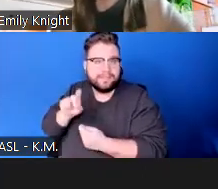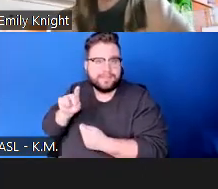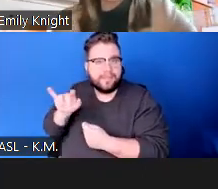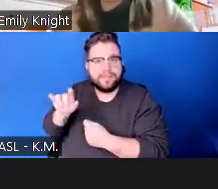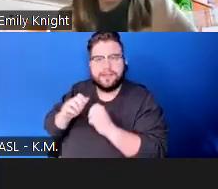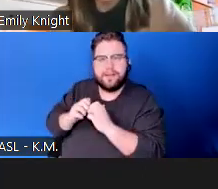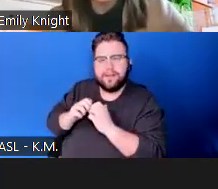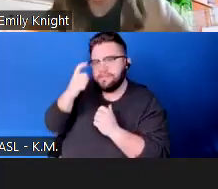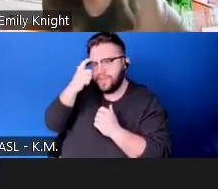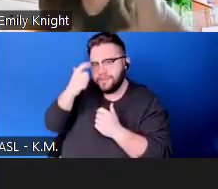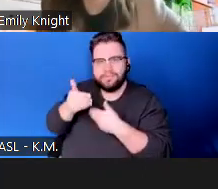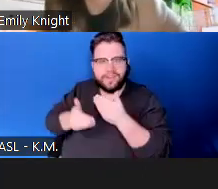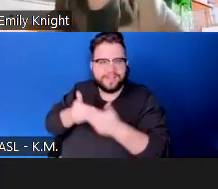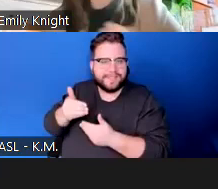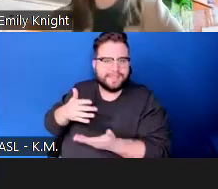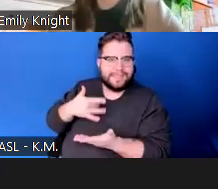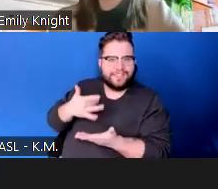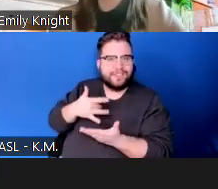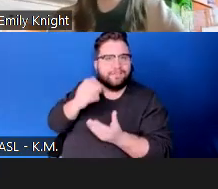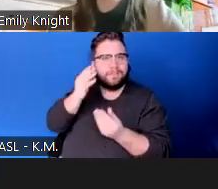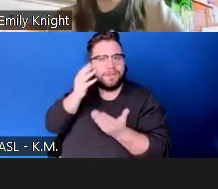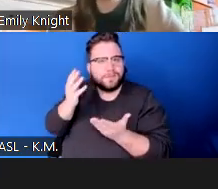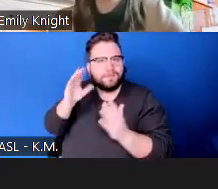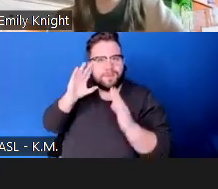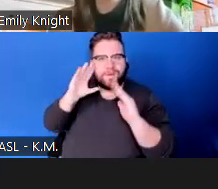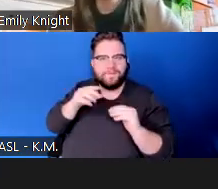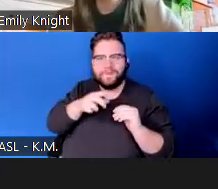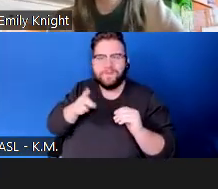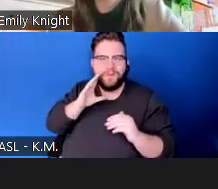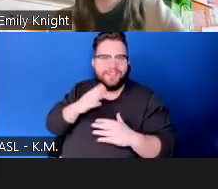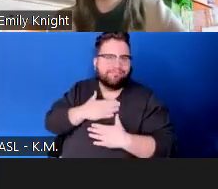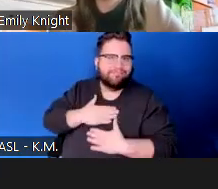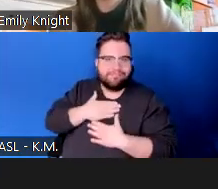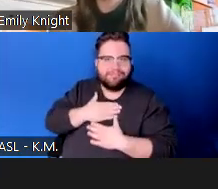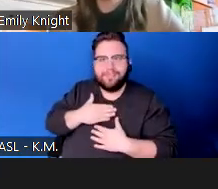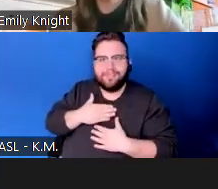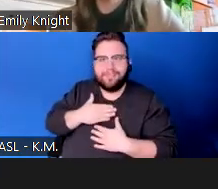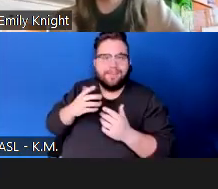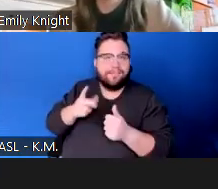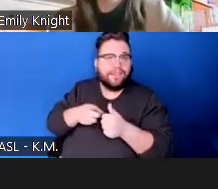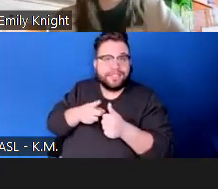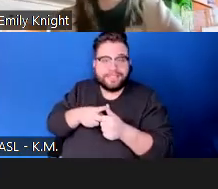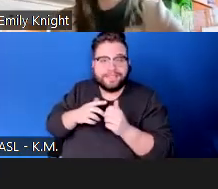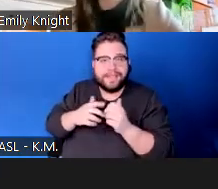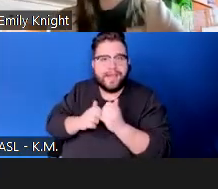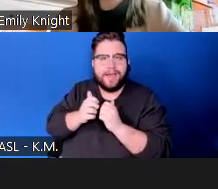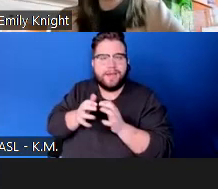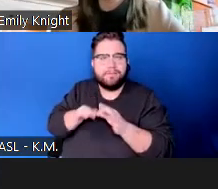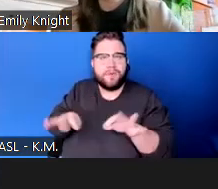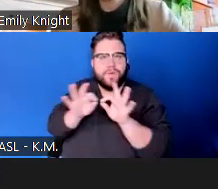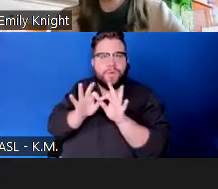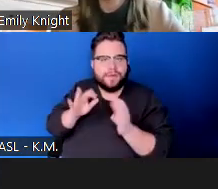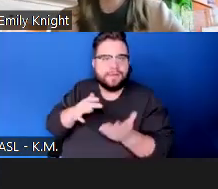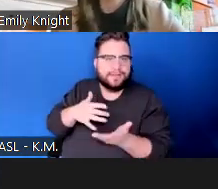processes sensory information, you'll be able to appreciate first how important sensory processing is. And I